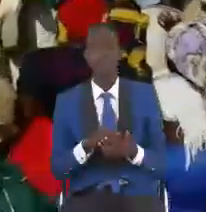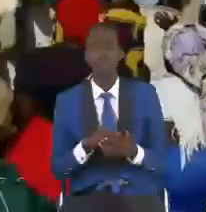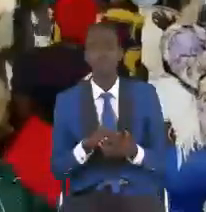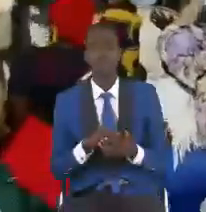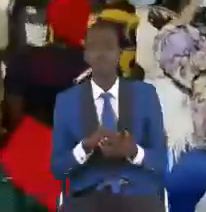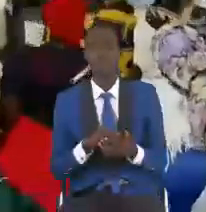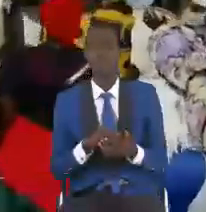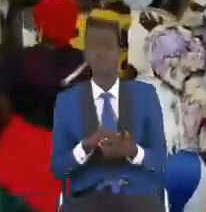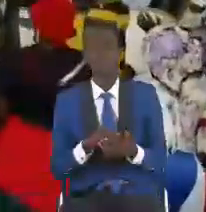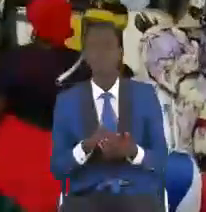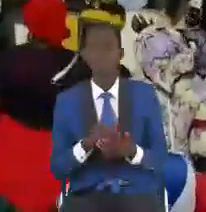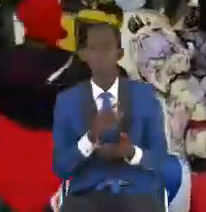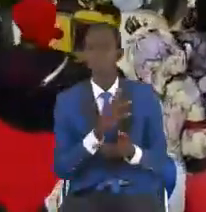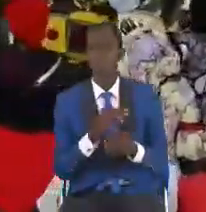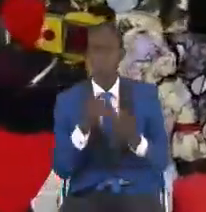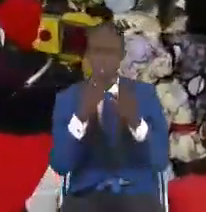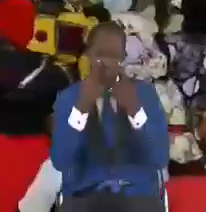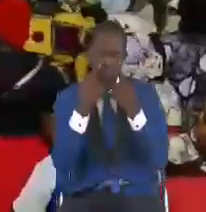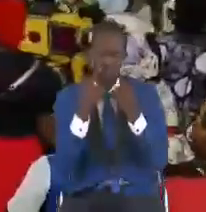No weakening,